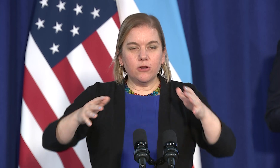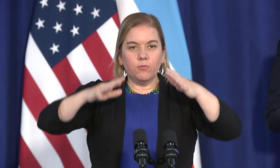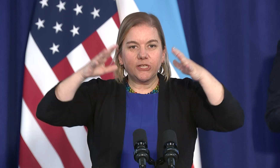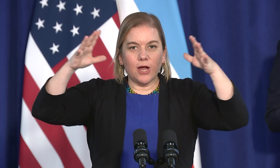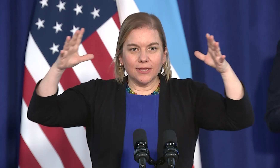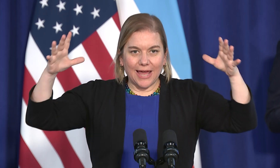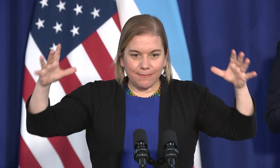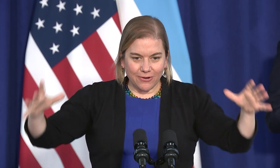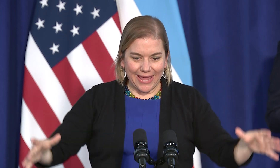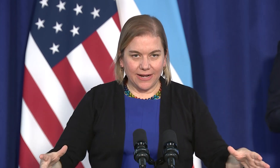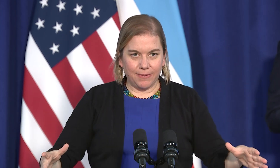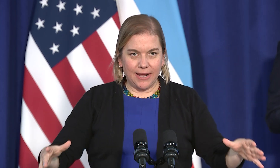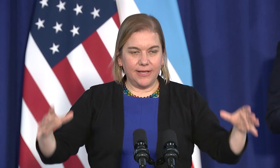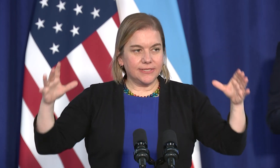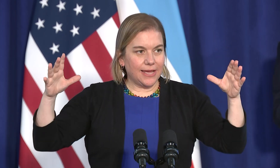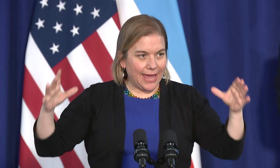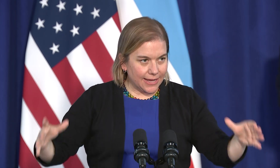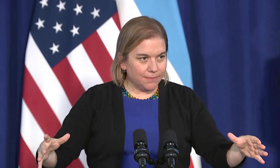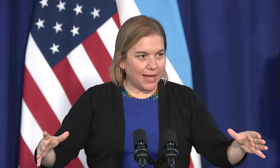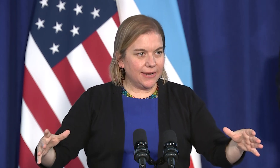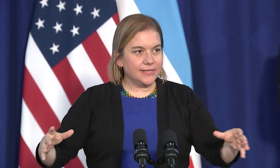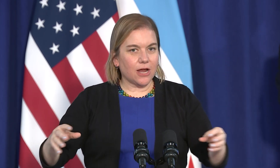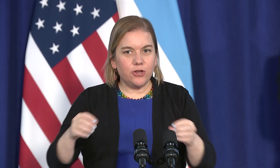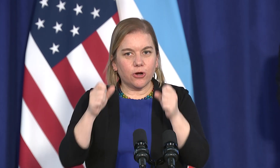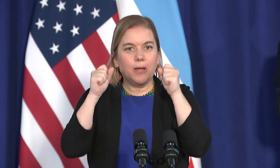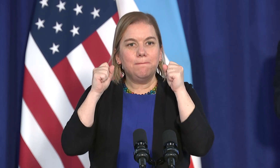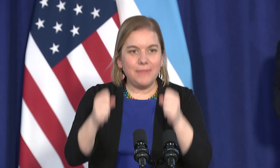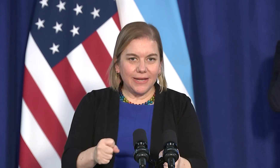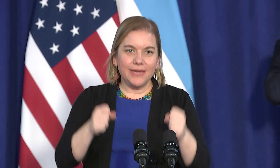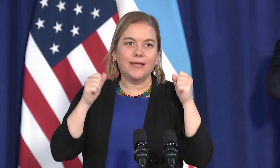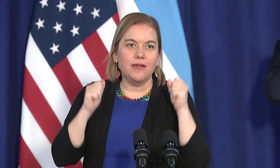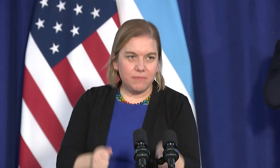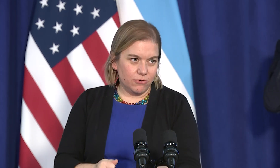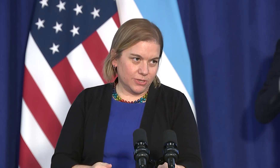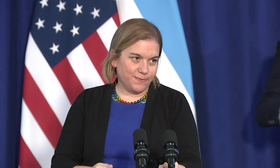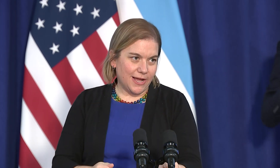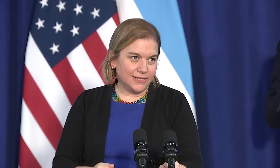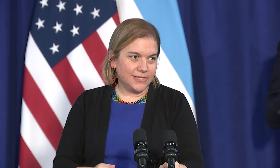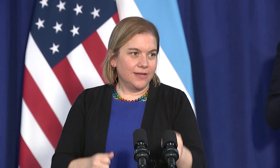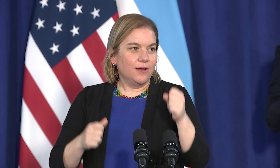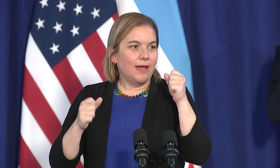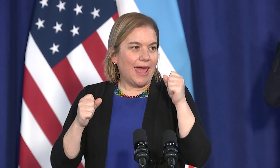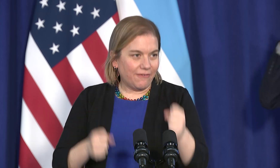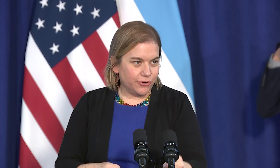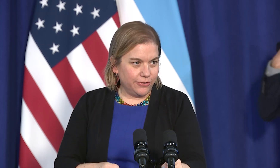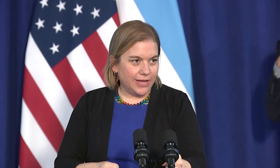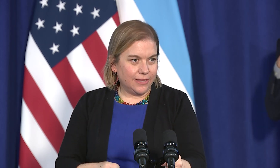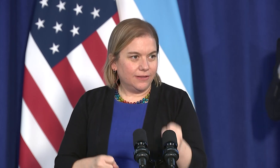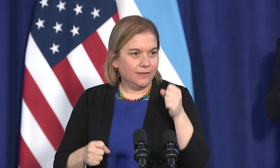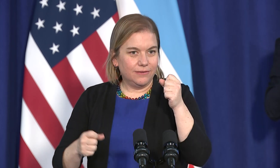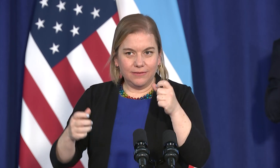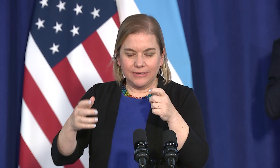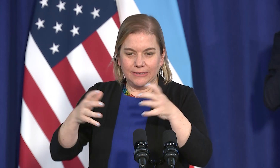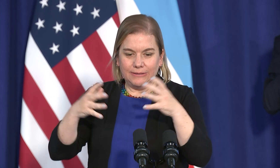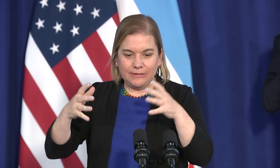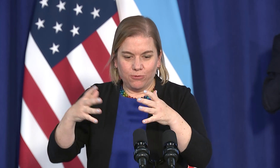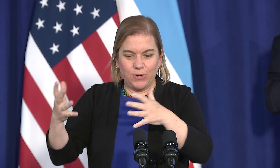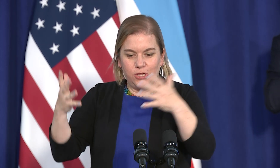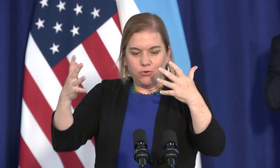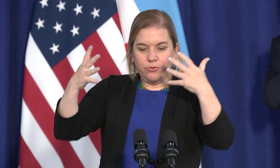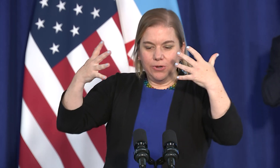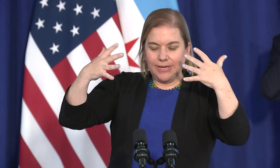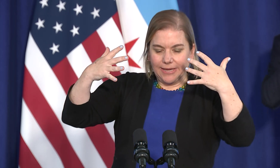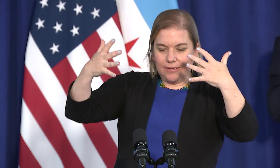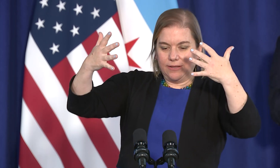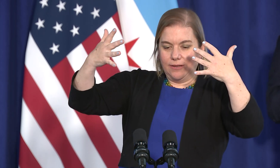Right, we talk a lot about antibodies. Antibodies are your immediate immune response after you get,